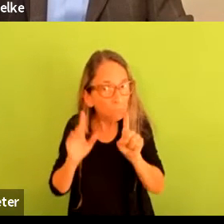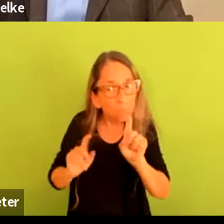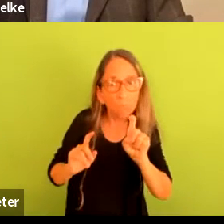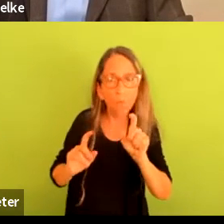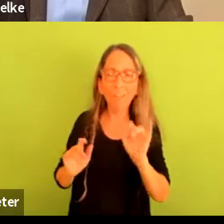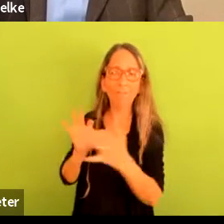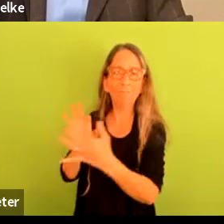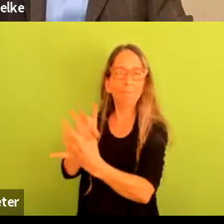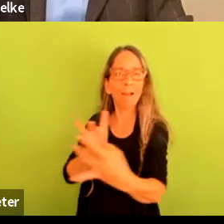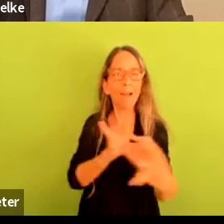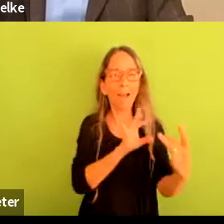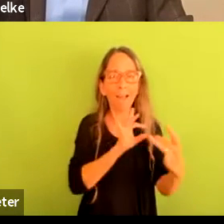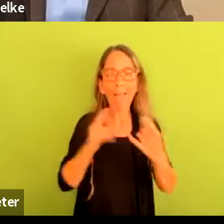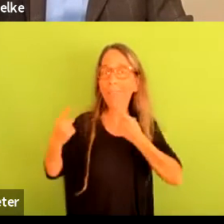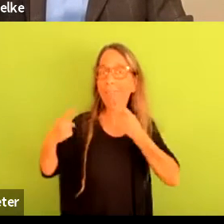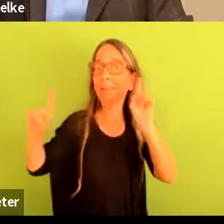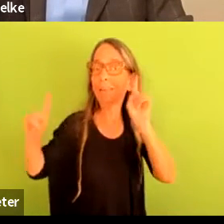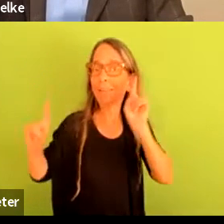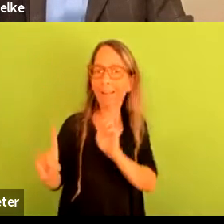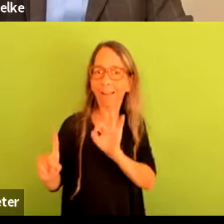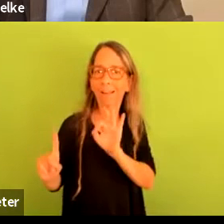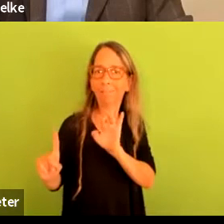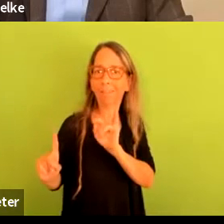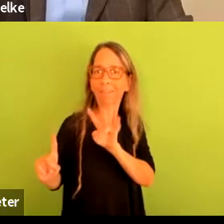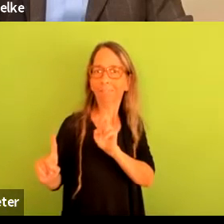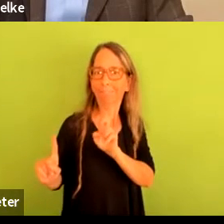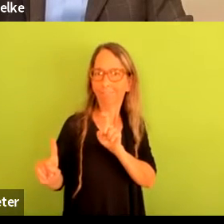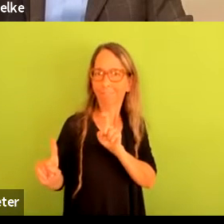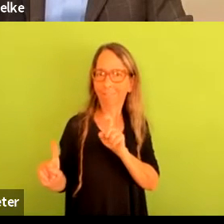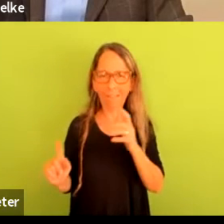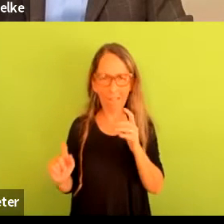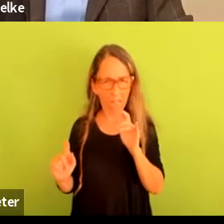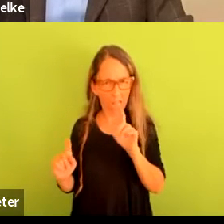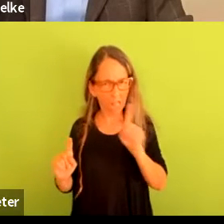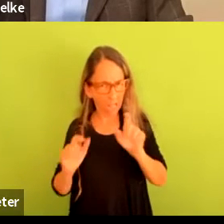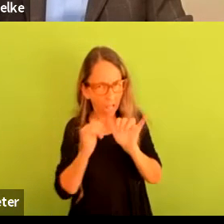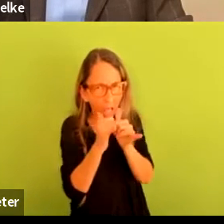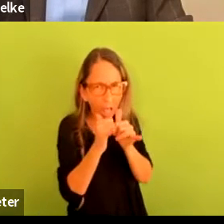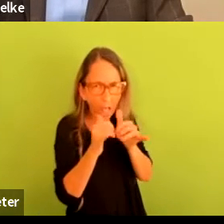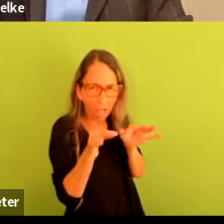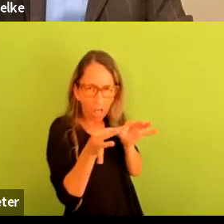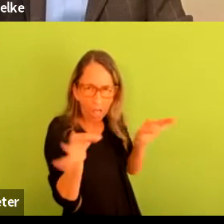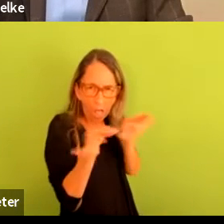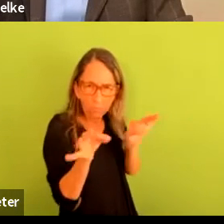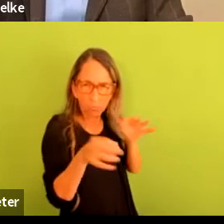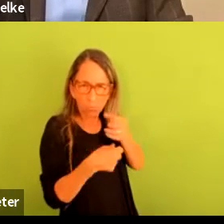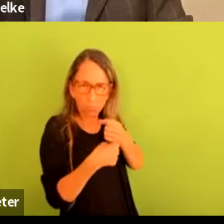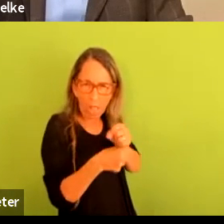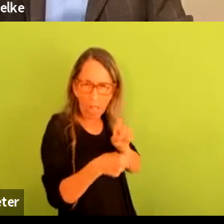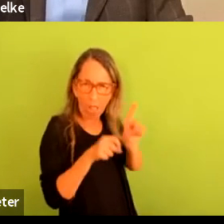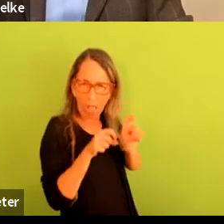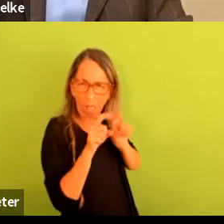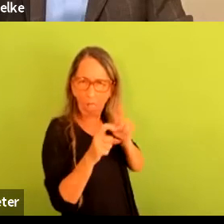who asks, you know, how is this being generated? But equally often, we have consumers